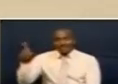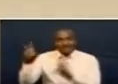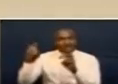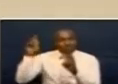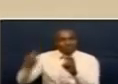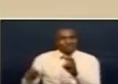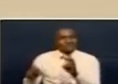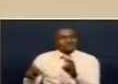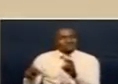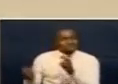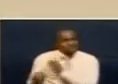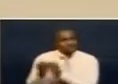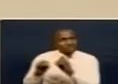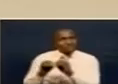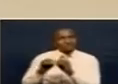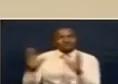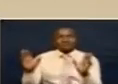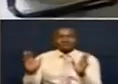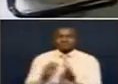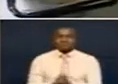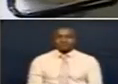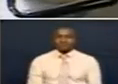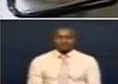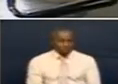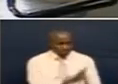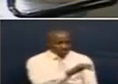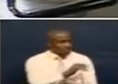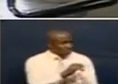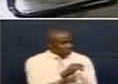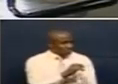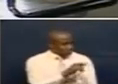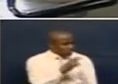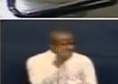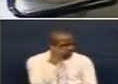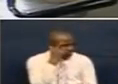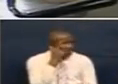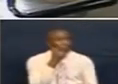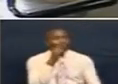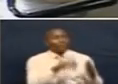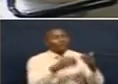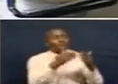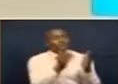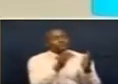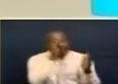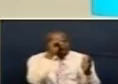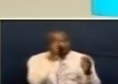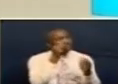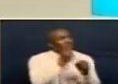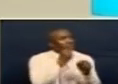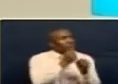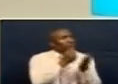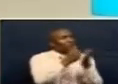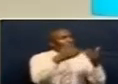to articulate you now. You believe what the government has done in as far as reviving these sort of collapsed industries has been